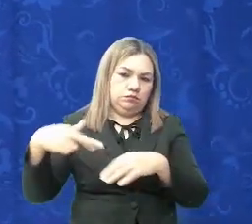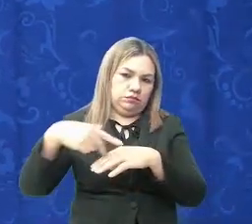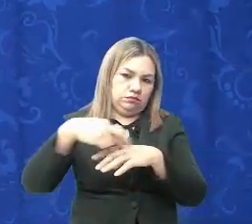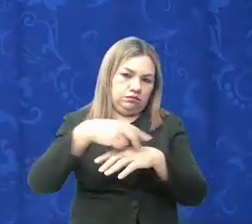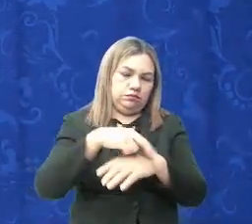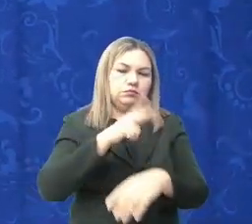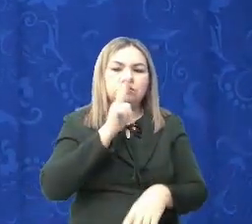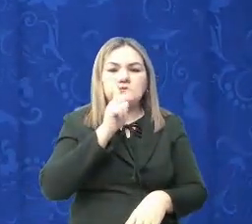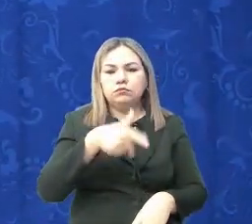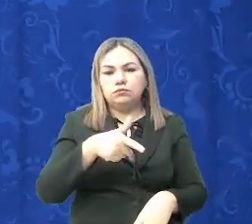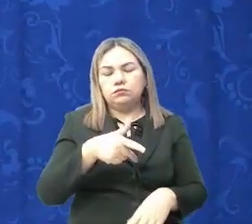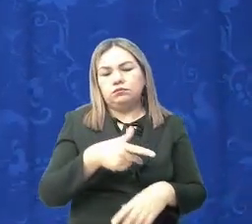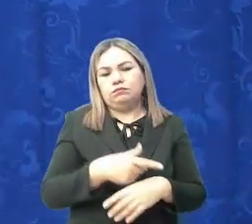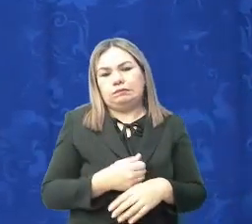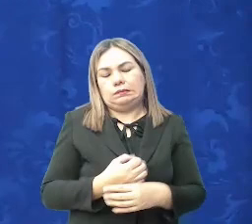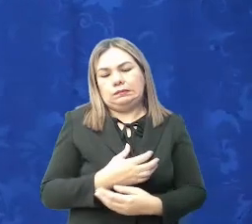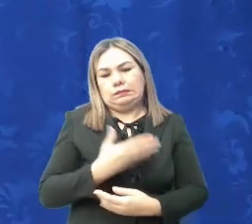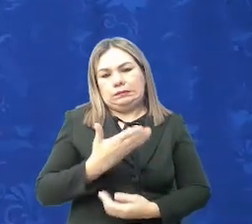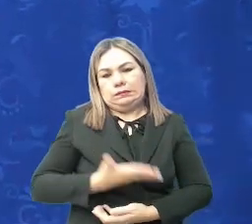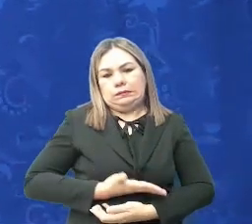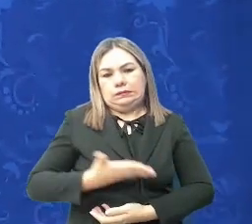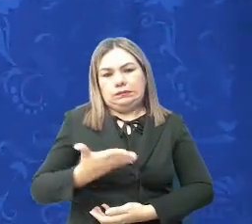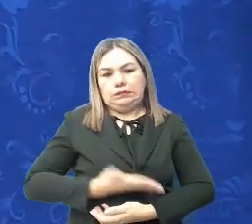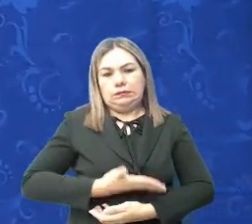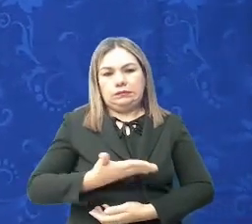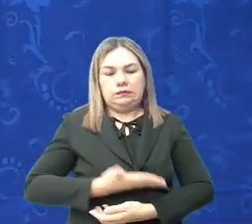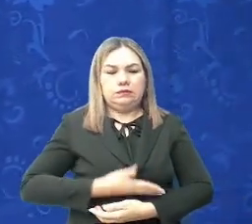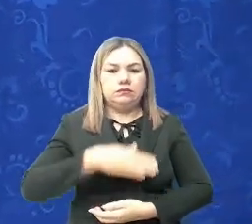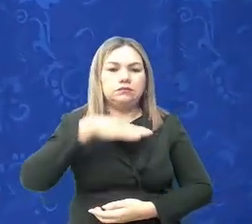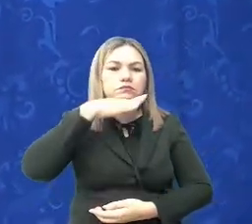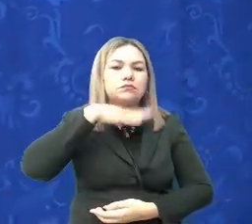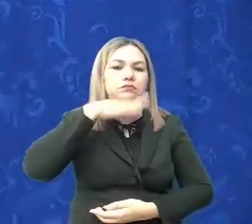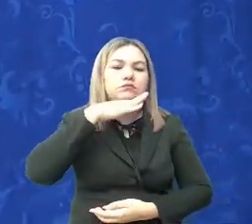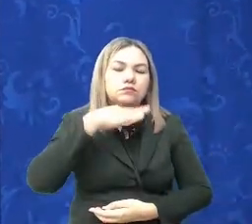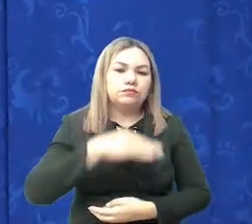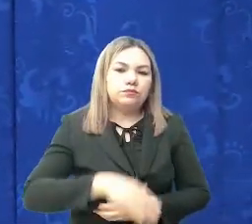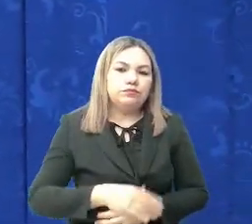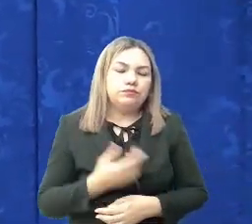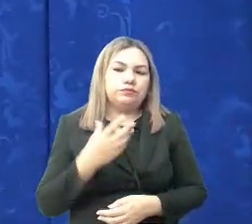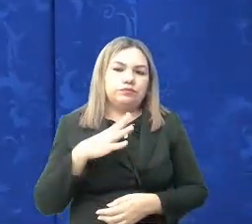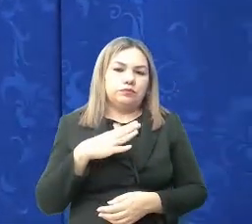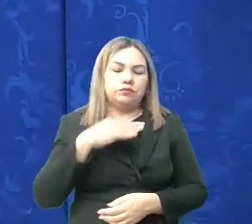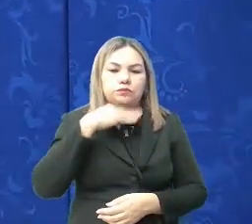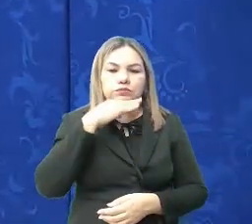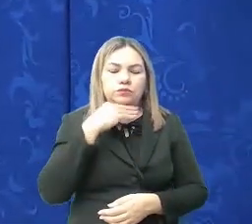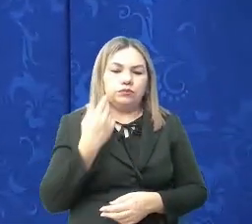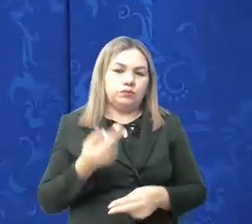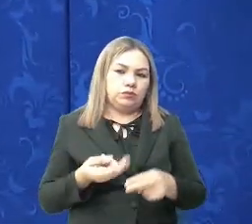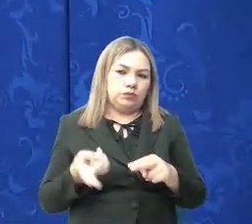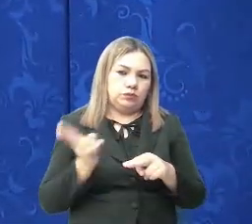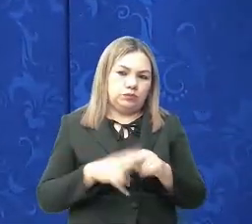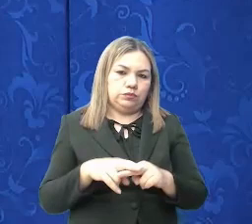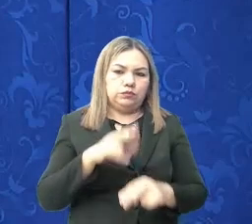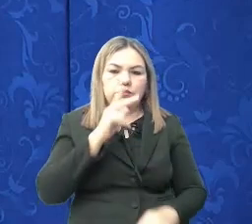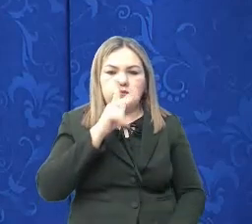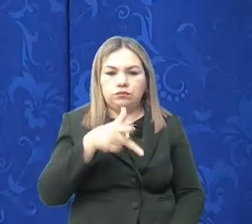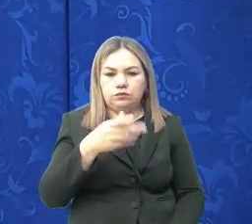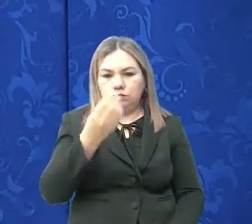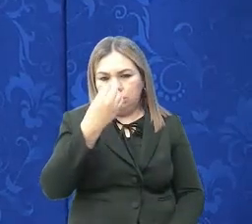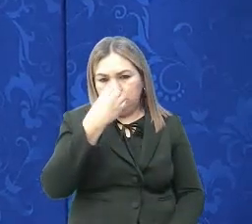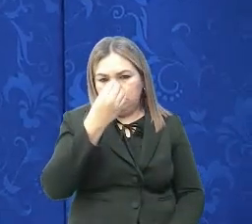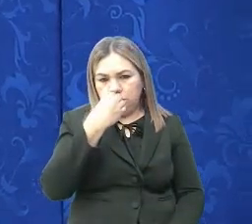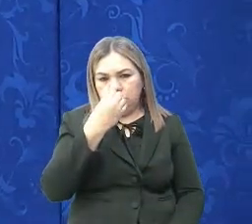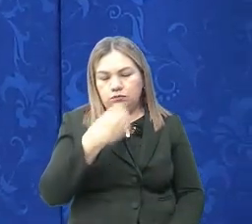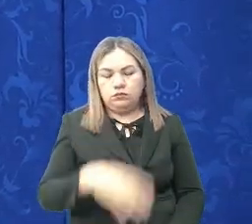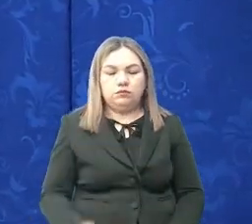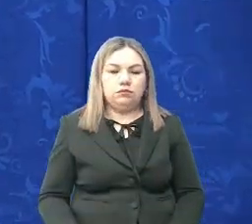It says that one day they killed one of the children, and the next day the second woman